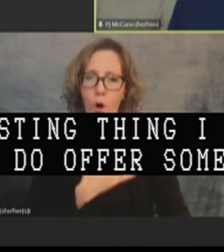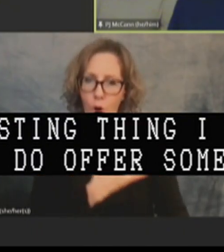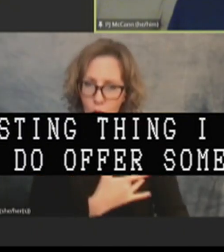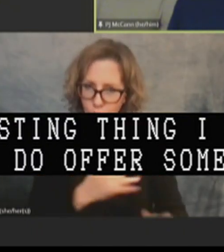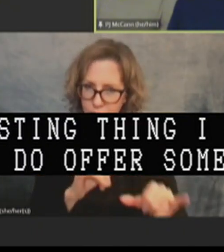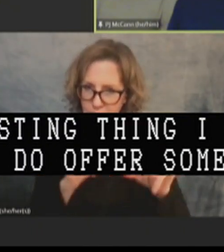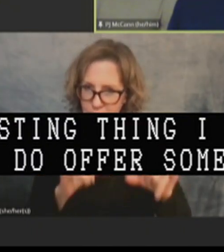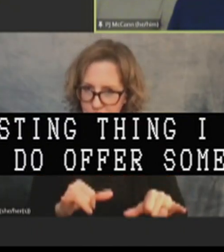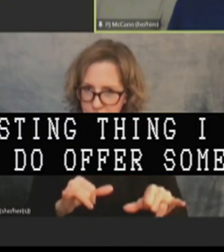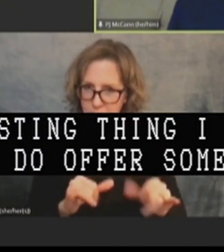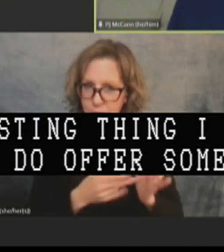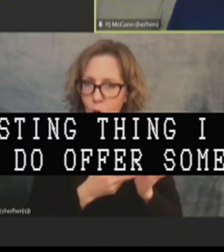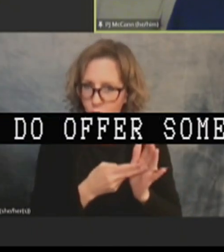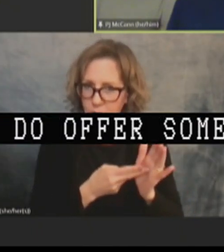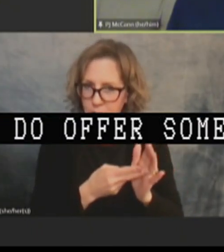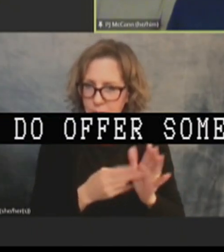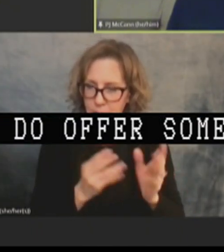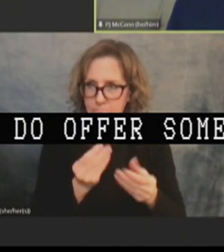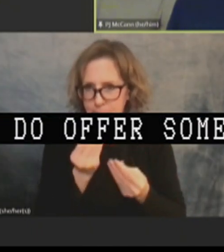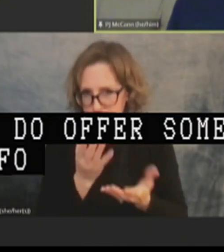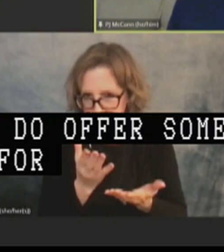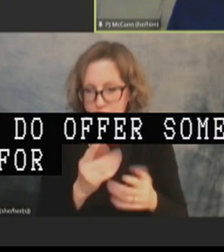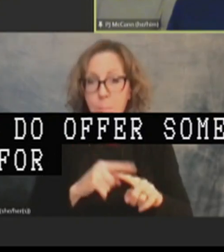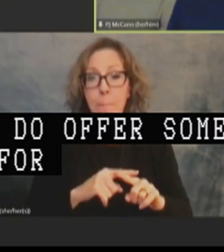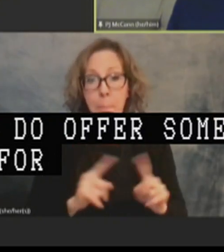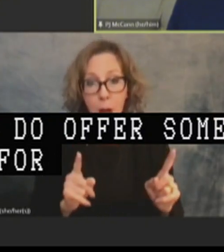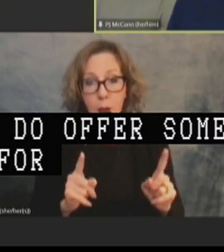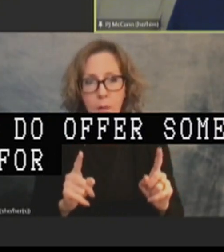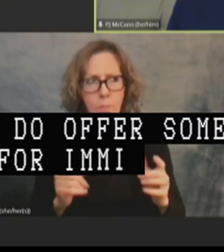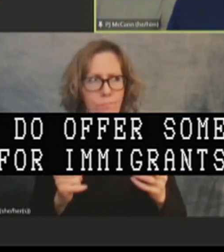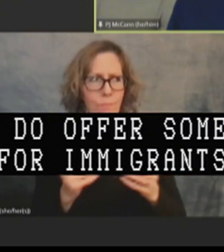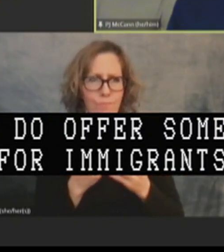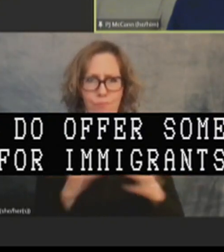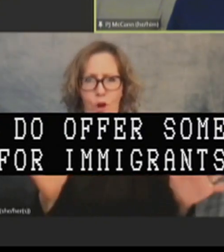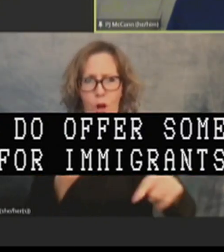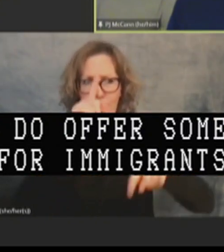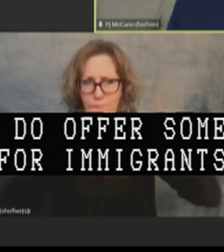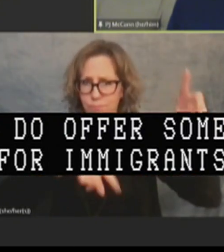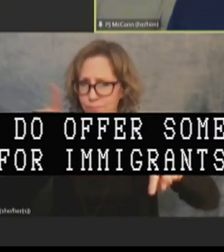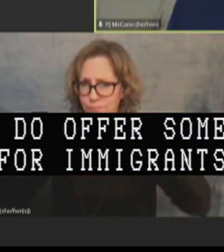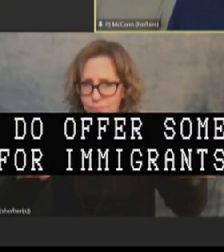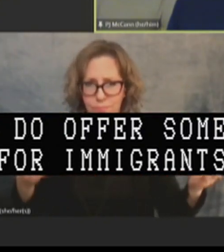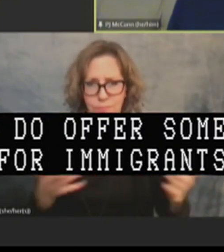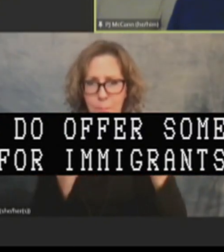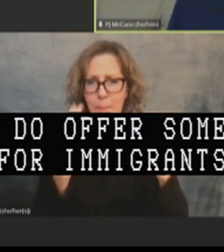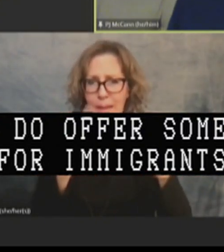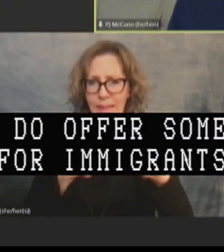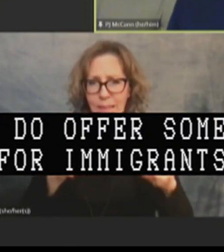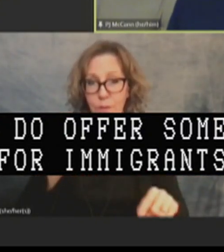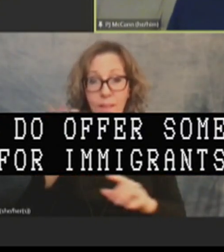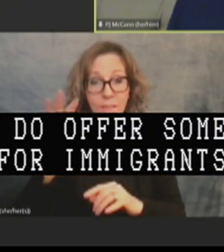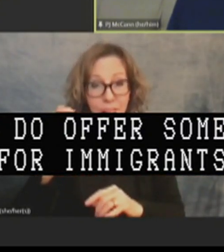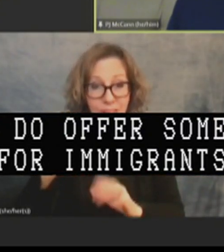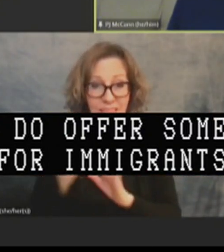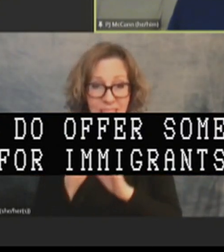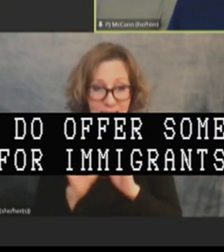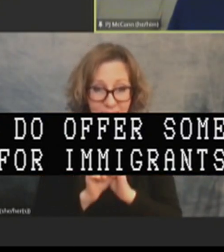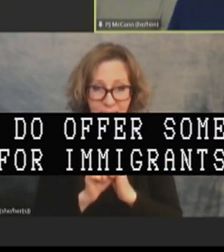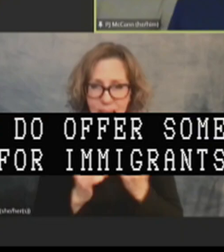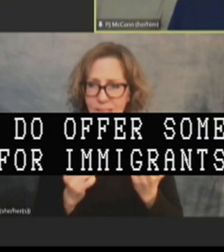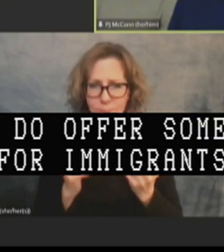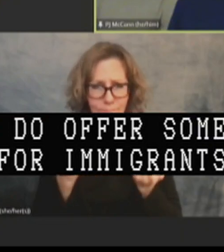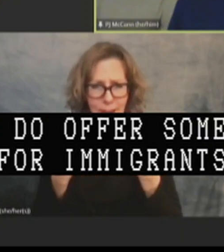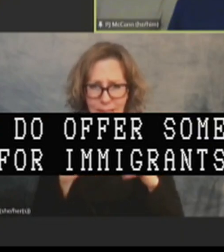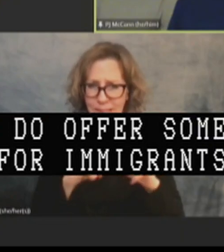balance because there is such a broad range across the 50 states and across, you know, international boundaries about how vaccine